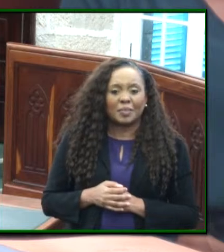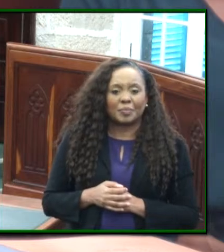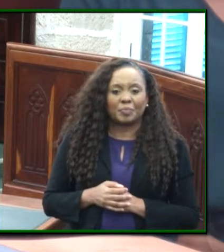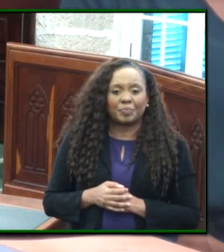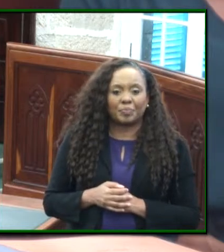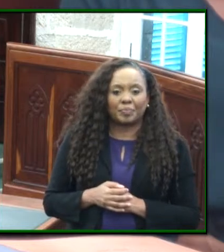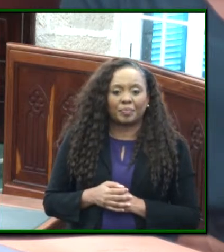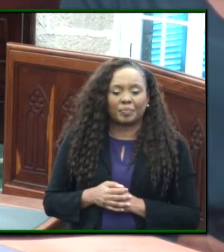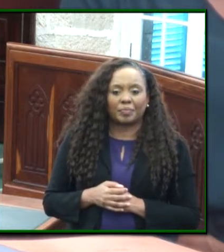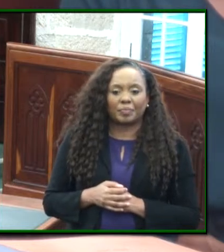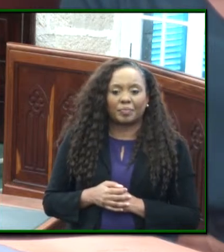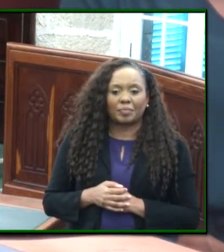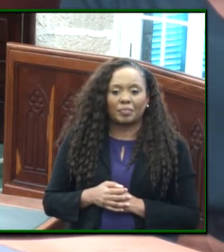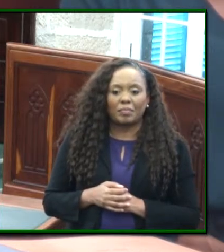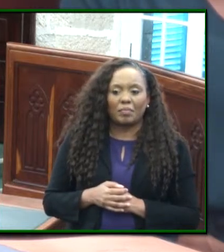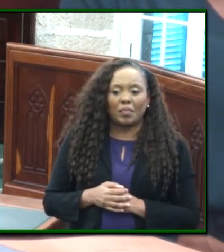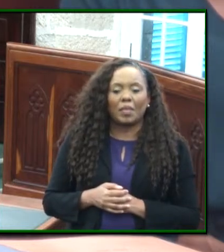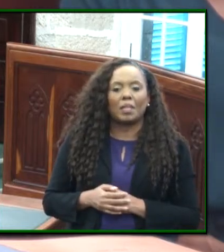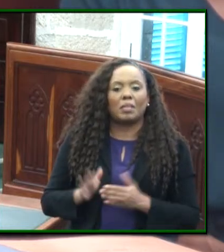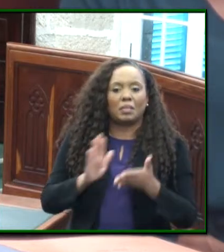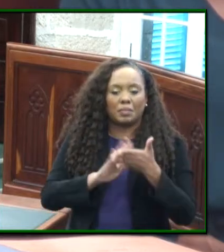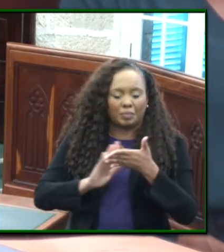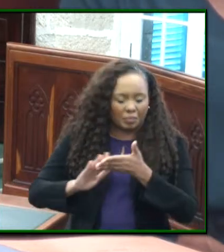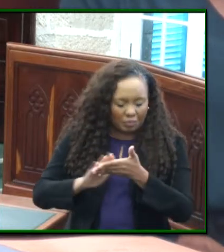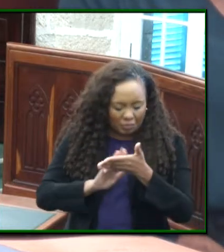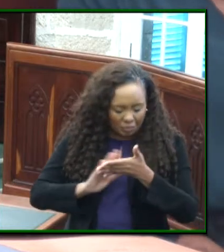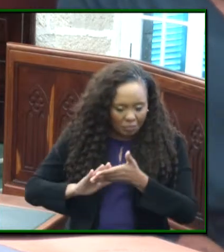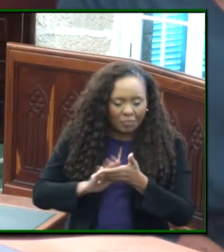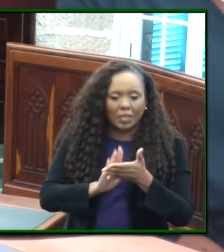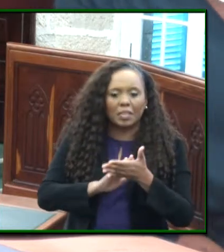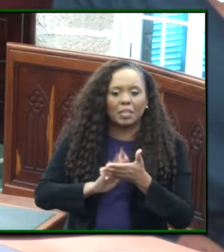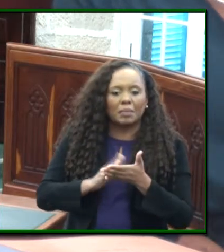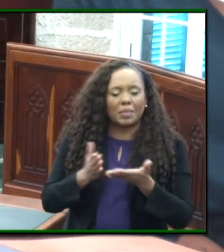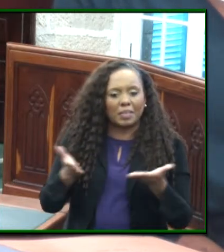commend them for that.